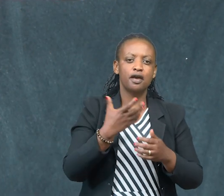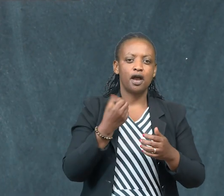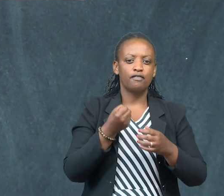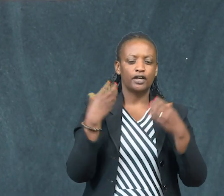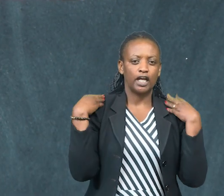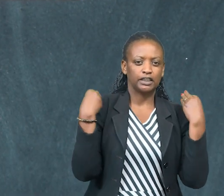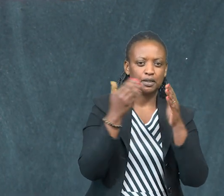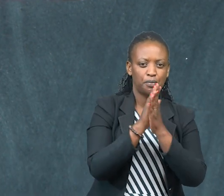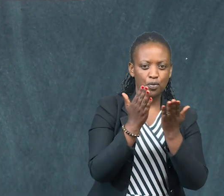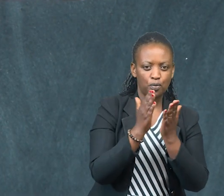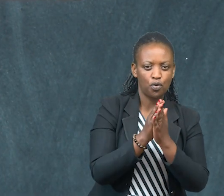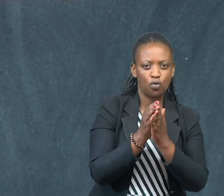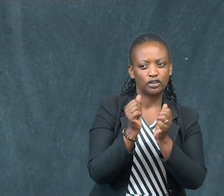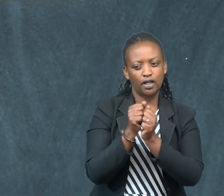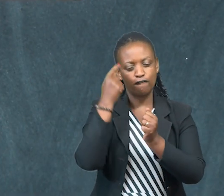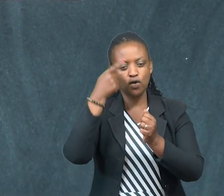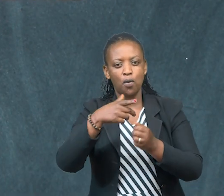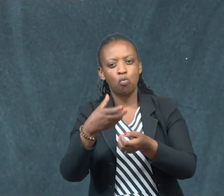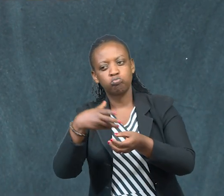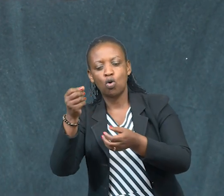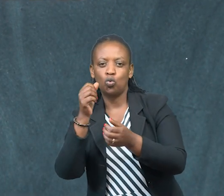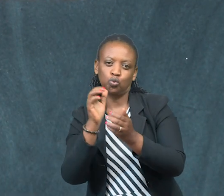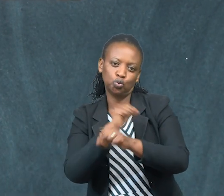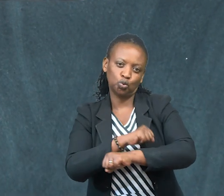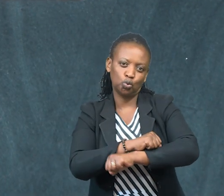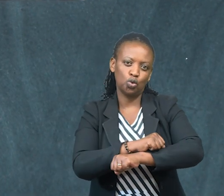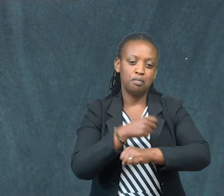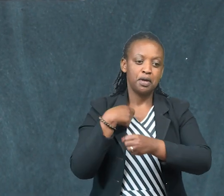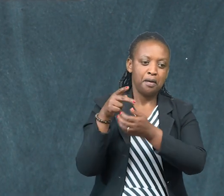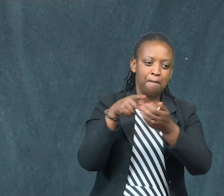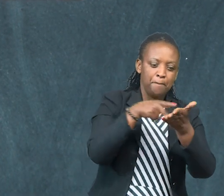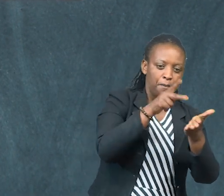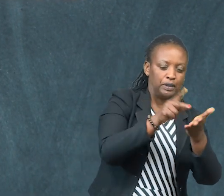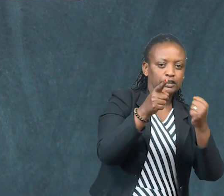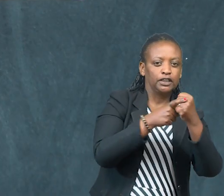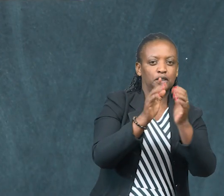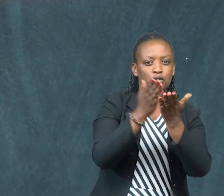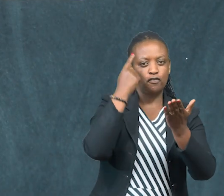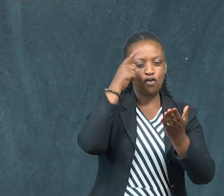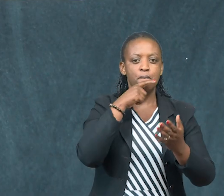10 exercise books to take to school. I have bought 6 books for him.